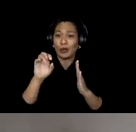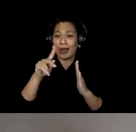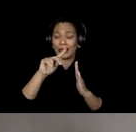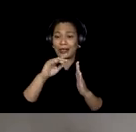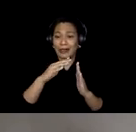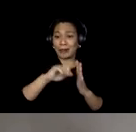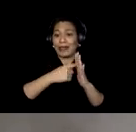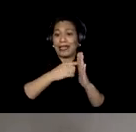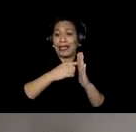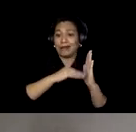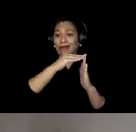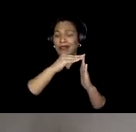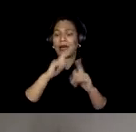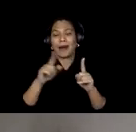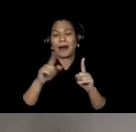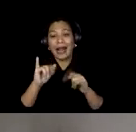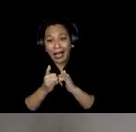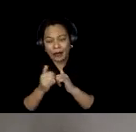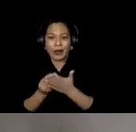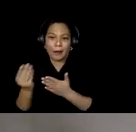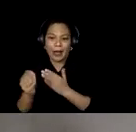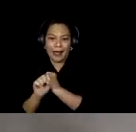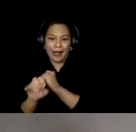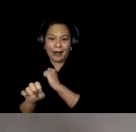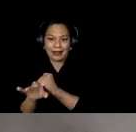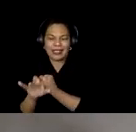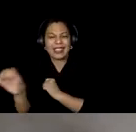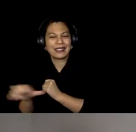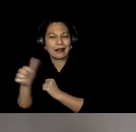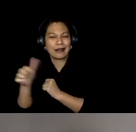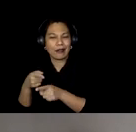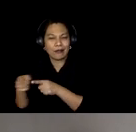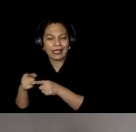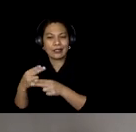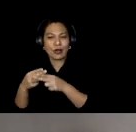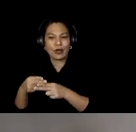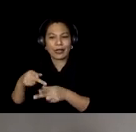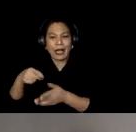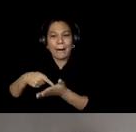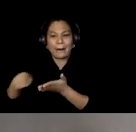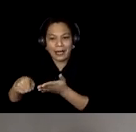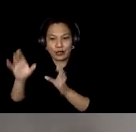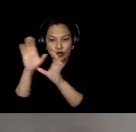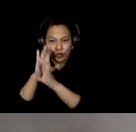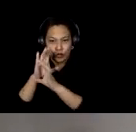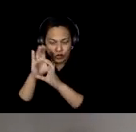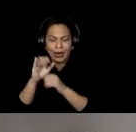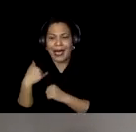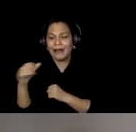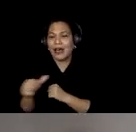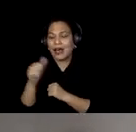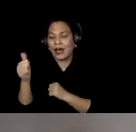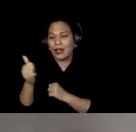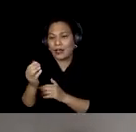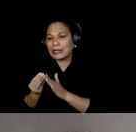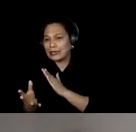buy ads. So that's a whole other field that's called paid search. There's a whole set of tips and techniques for that if you